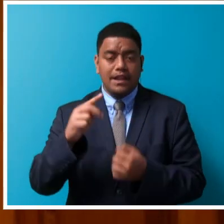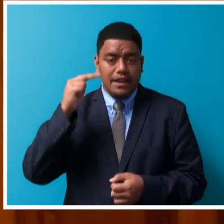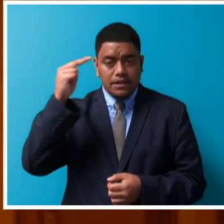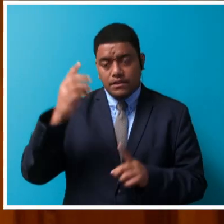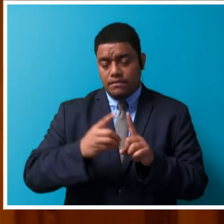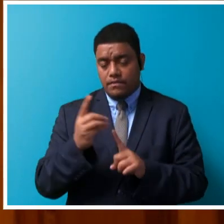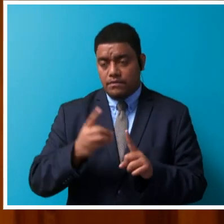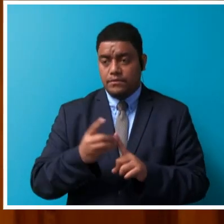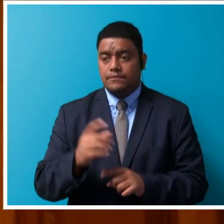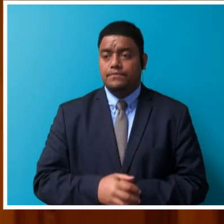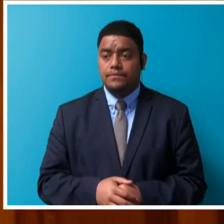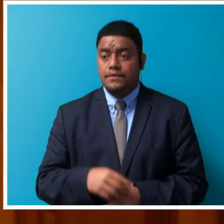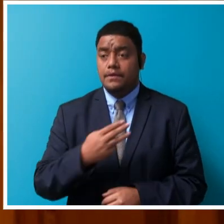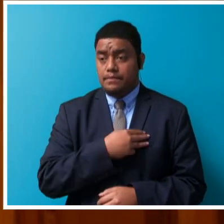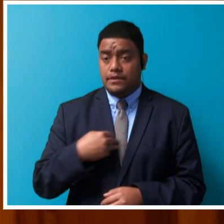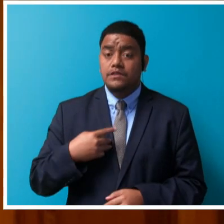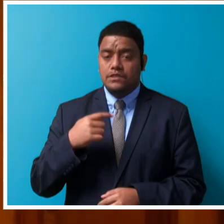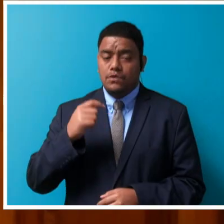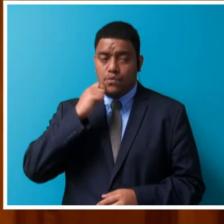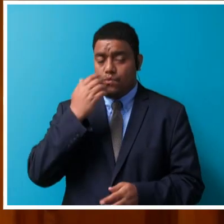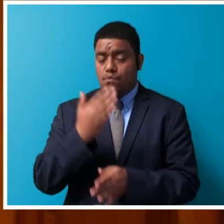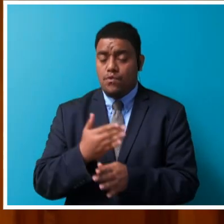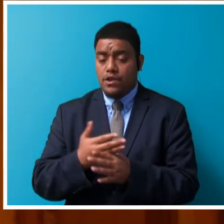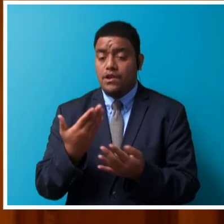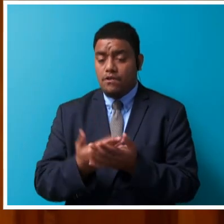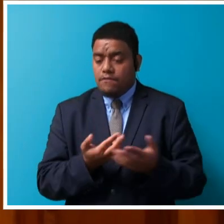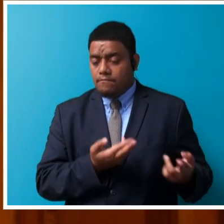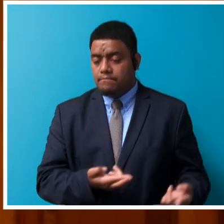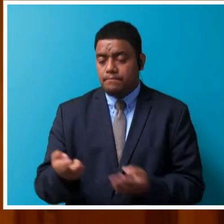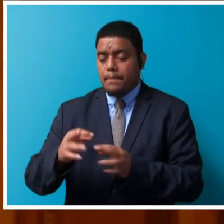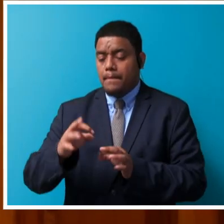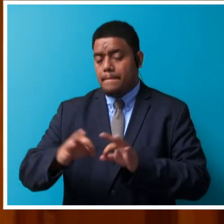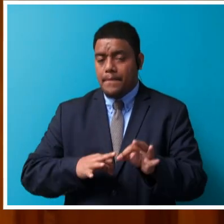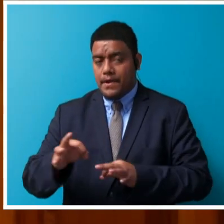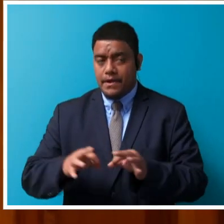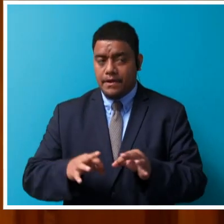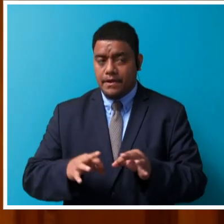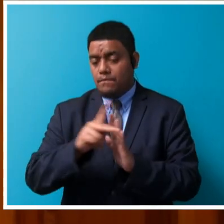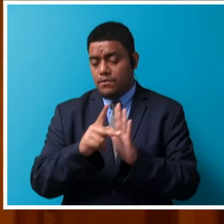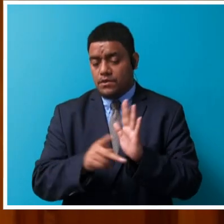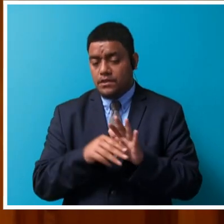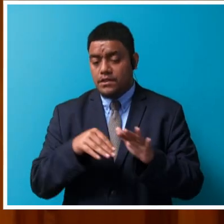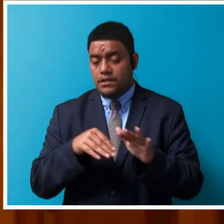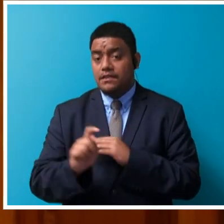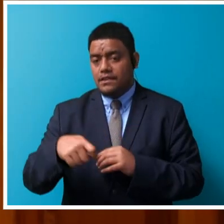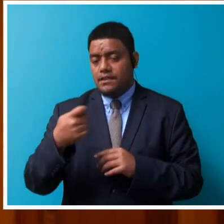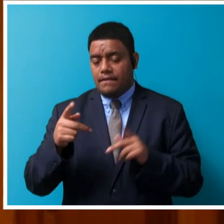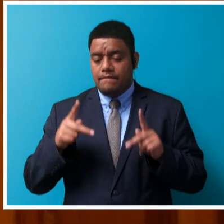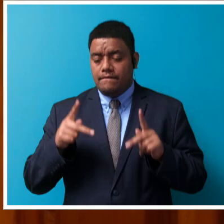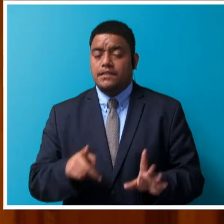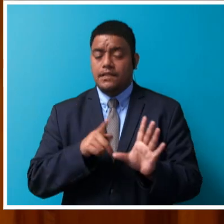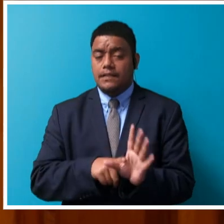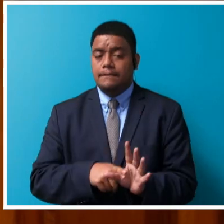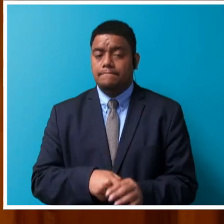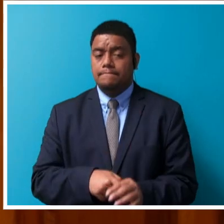development objectives. And the Ministry, sir, will be working on the implementation plan for the diaspora policy in the upcoming fiscal year.